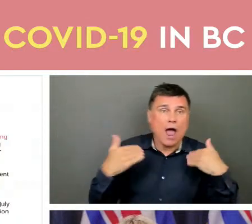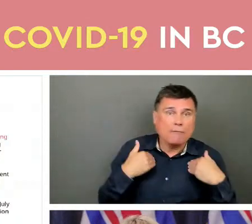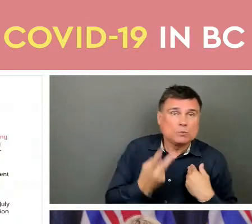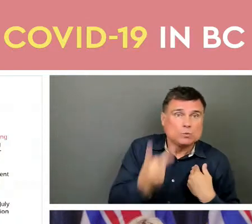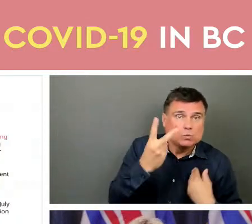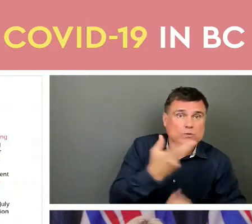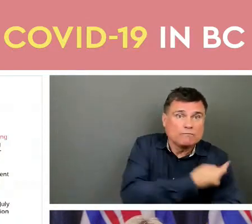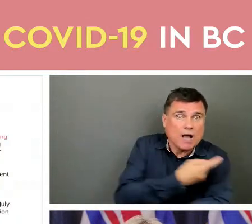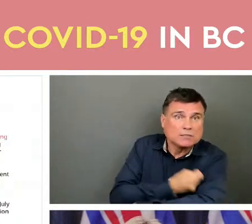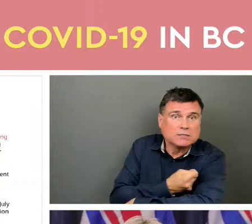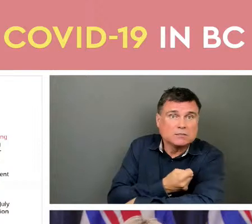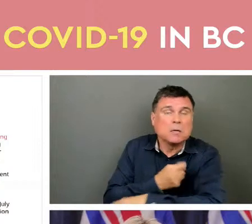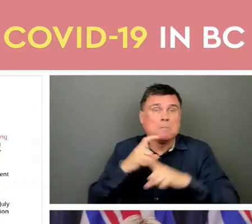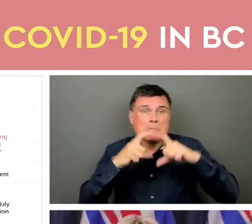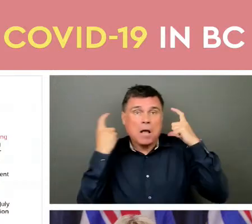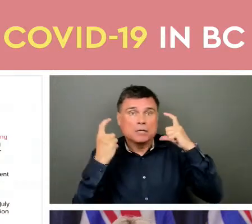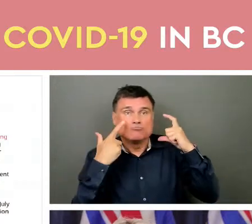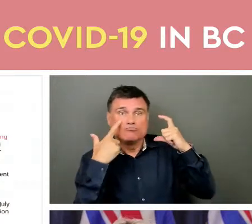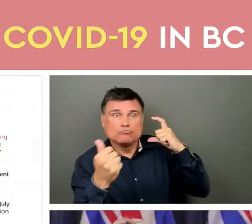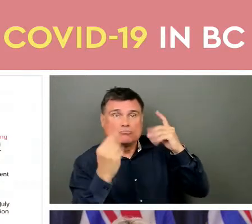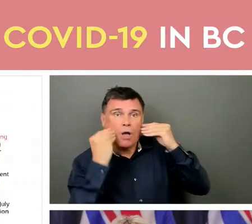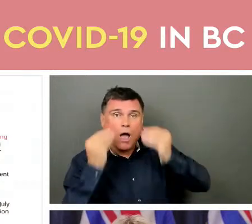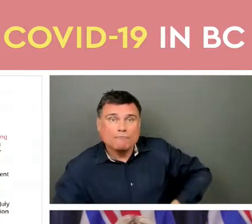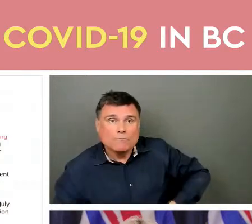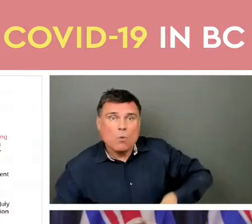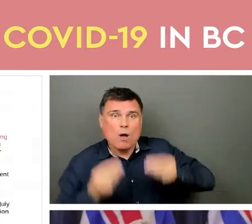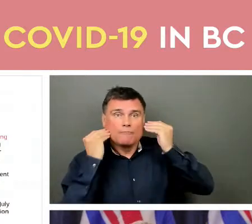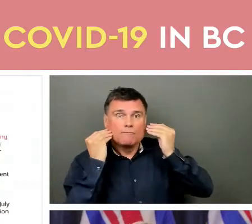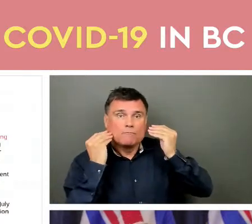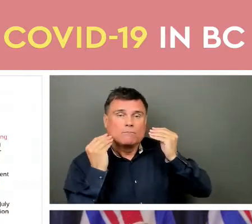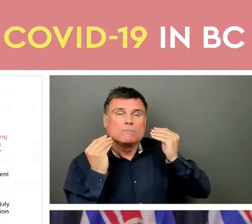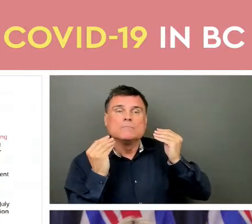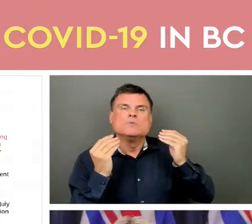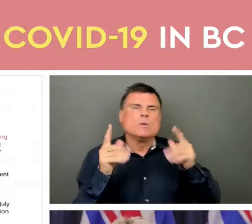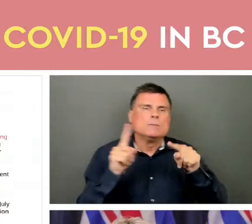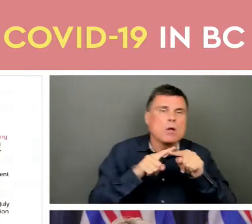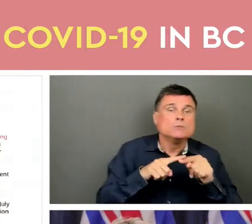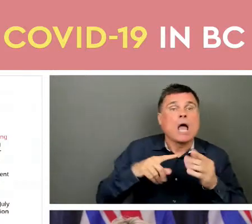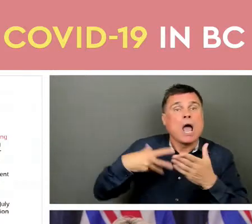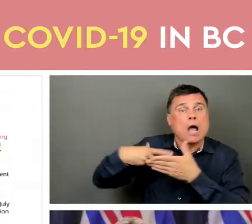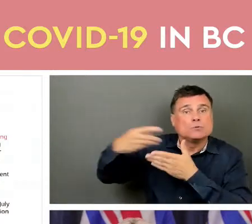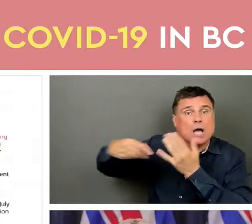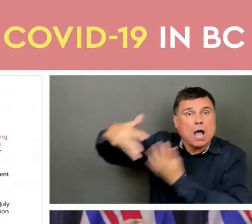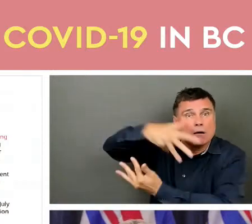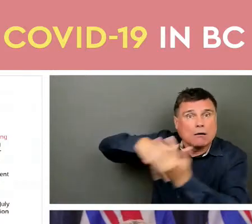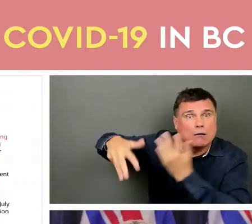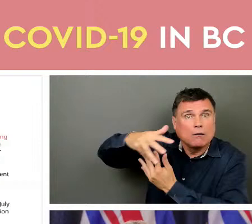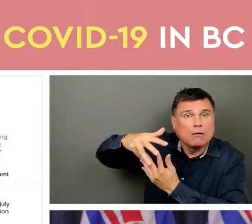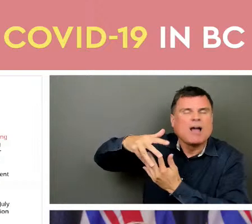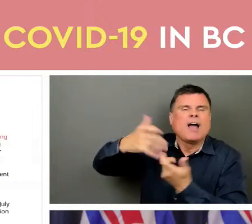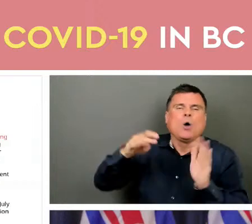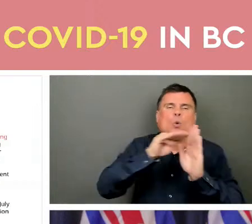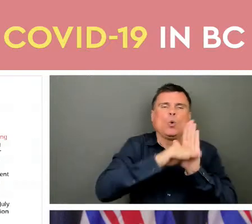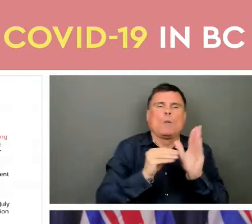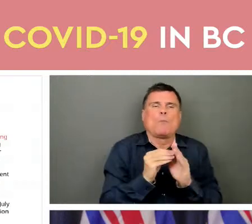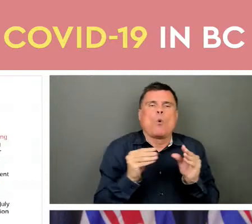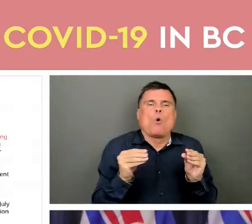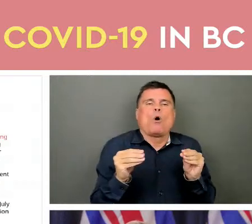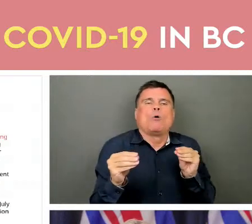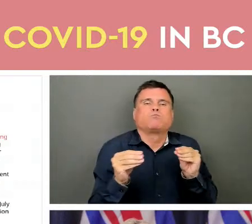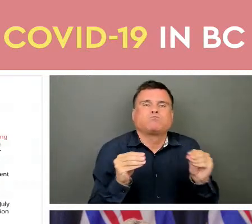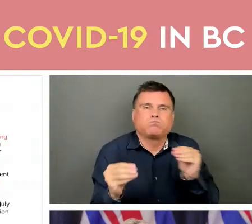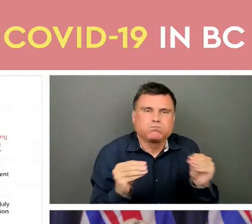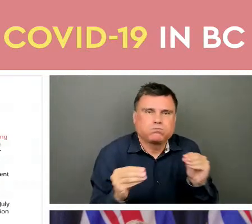situations, that we were able to gather together outdoors with less restrictions as immunization rates went up. As you can